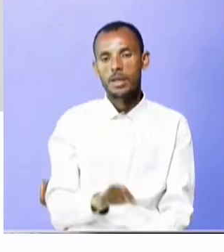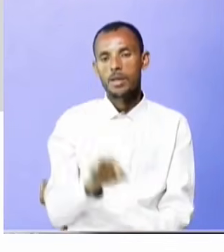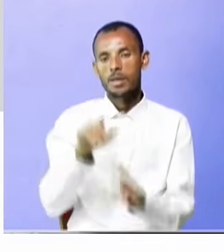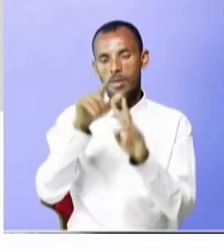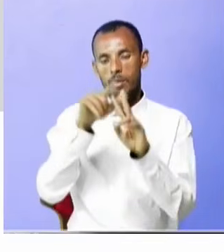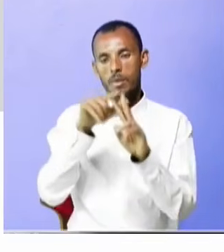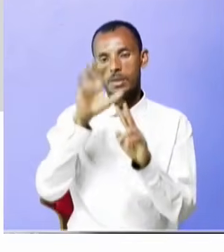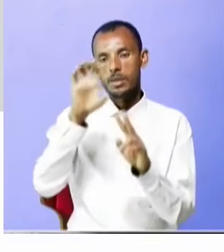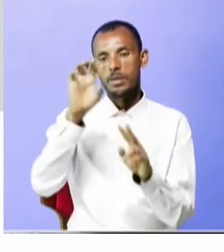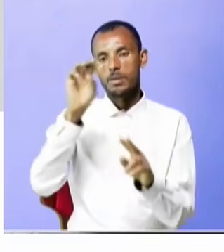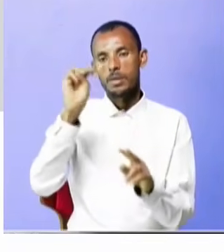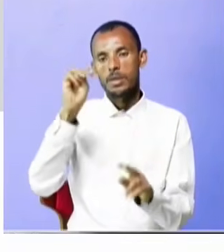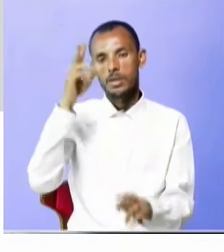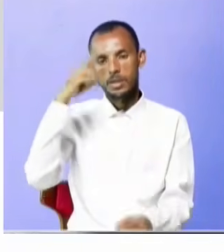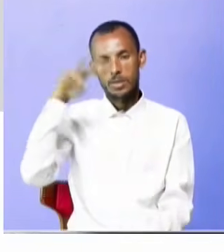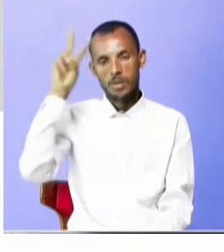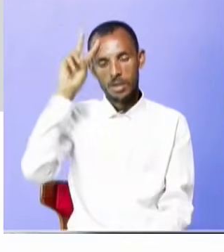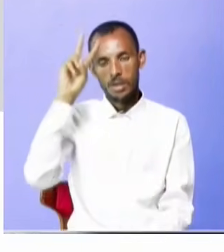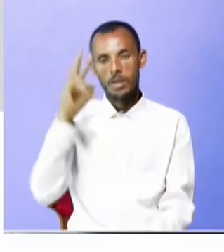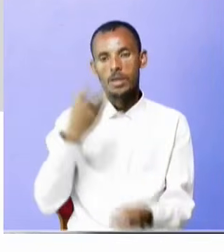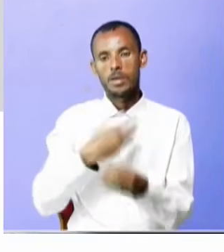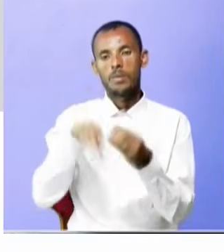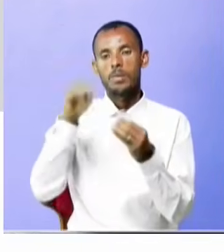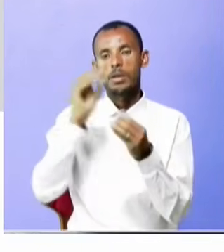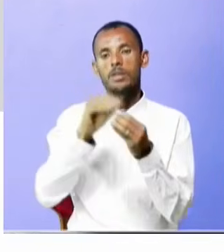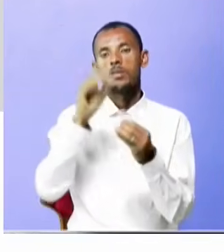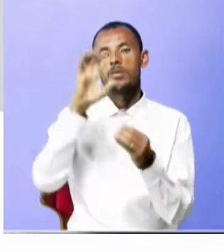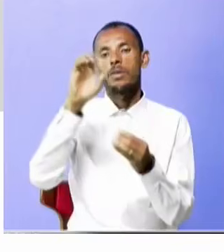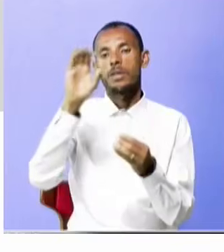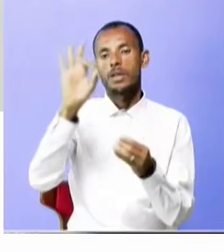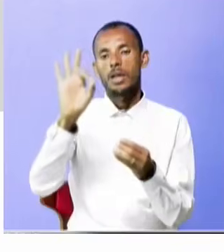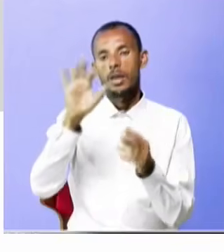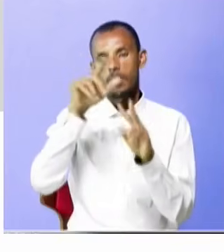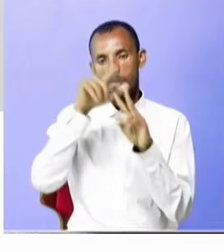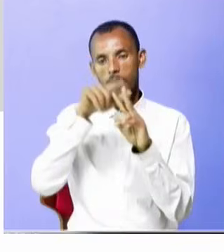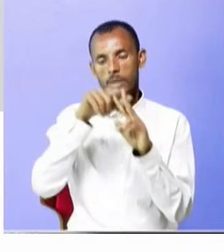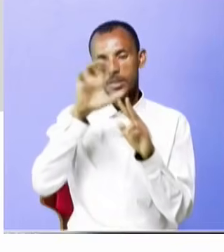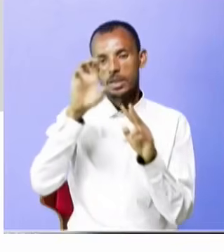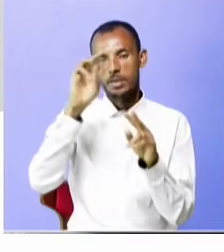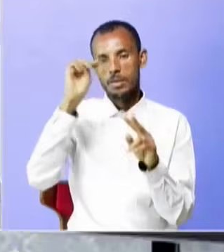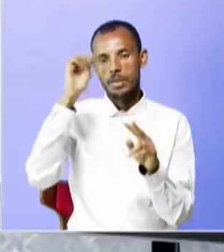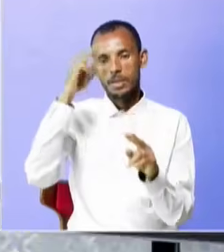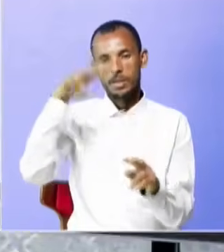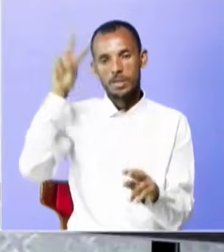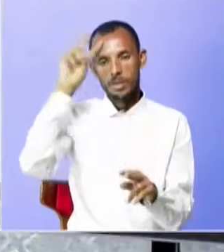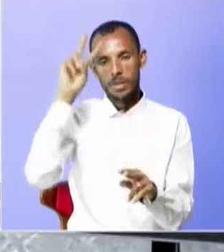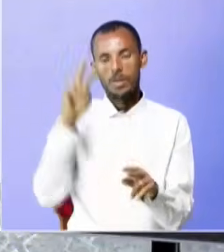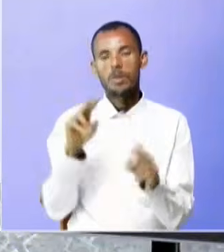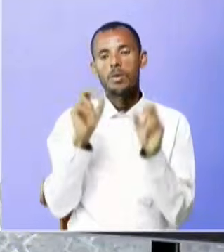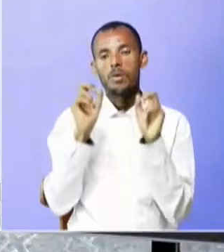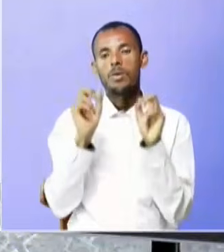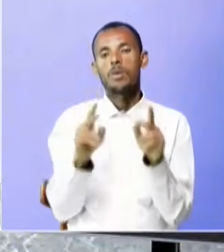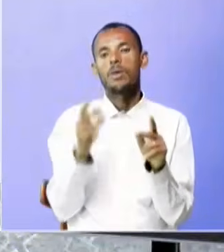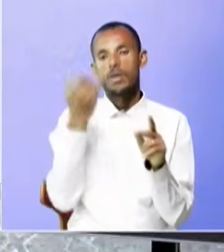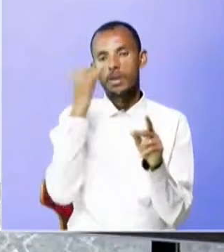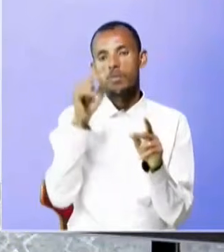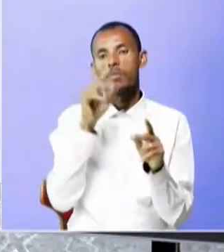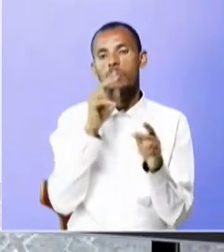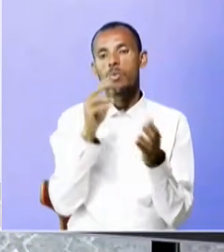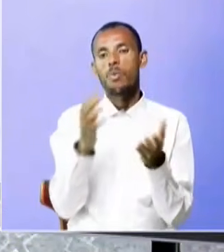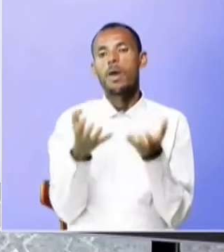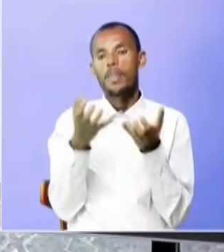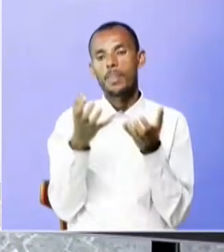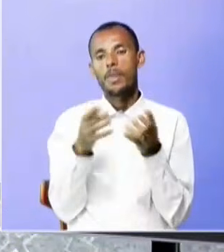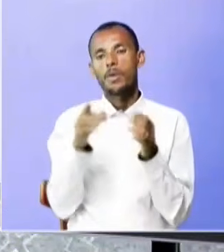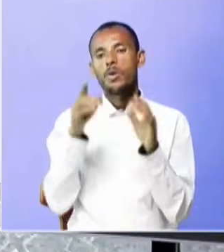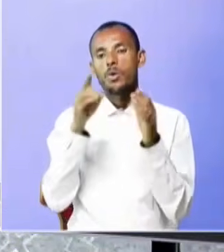pi centimeter square plus 49 pi centimeter square. Okay, if you want, you